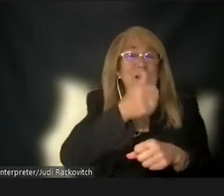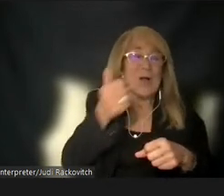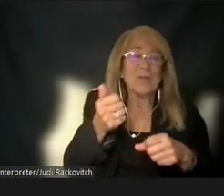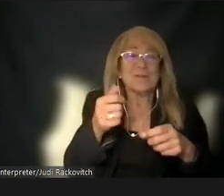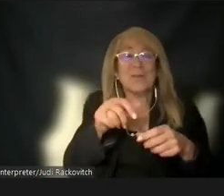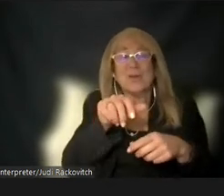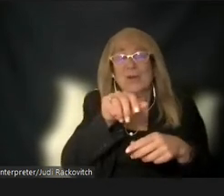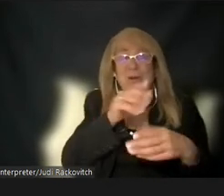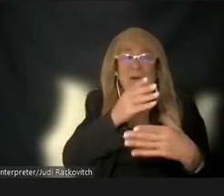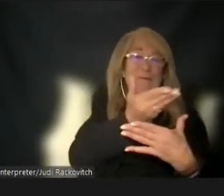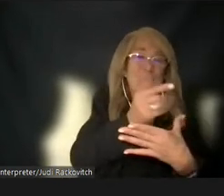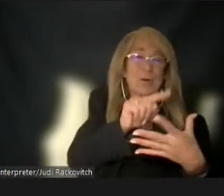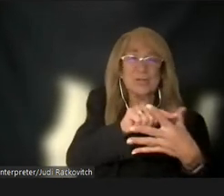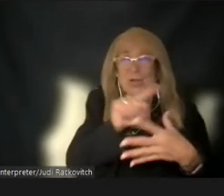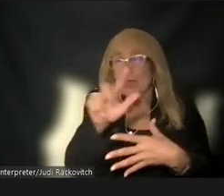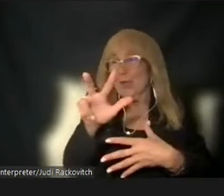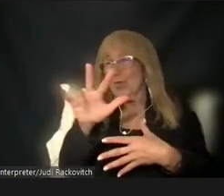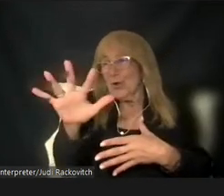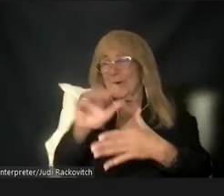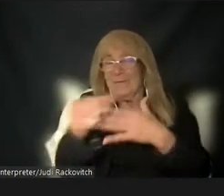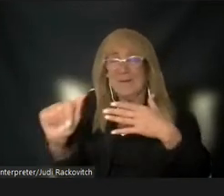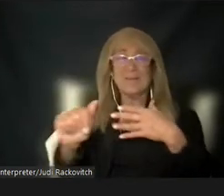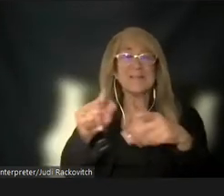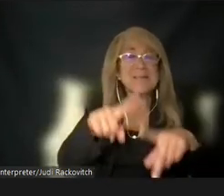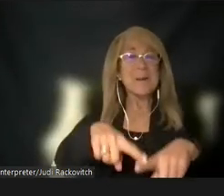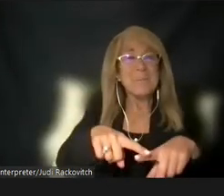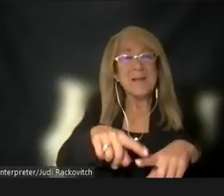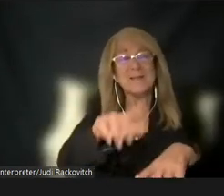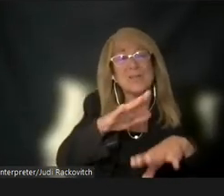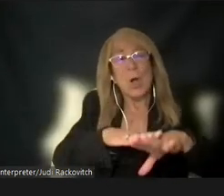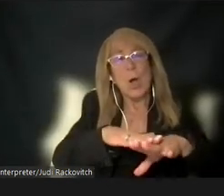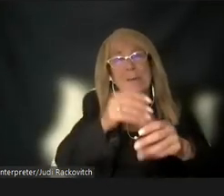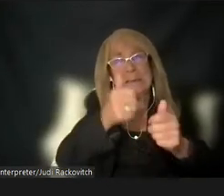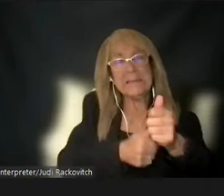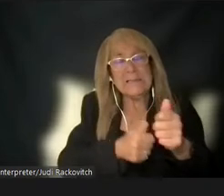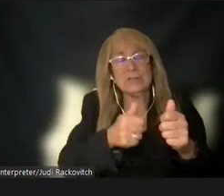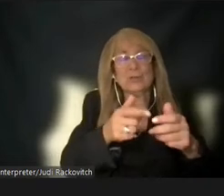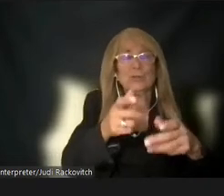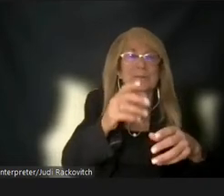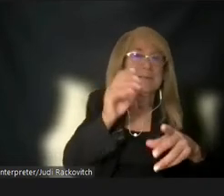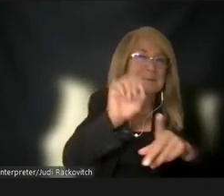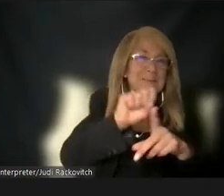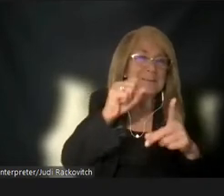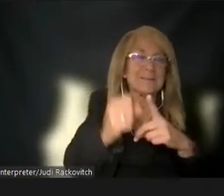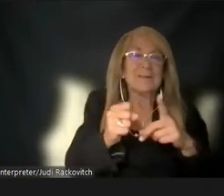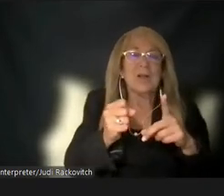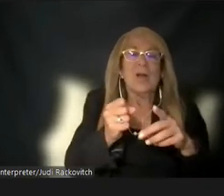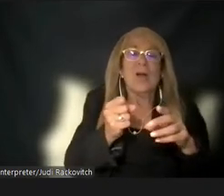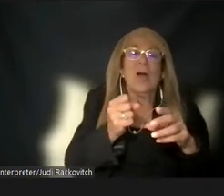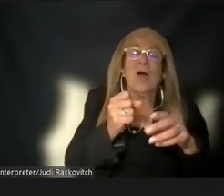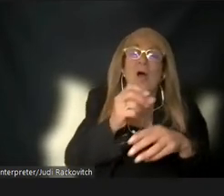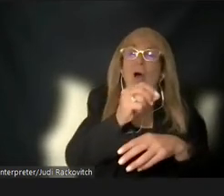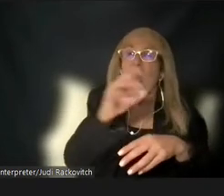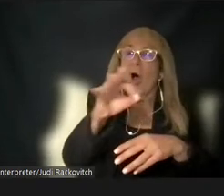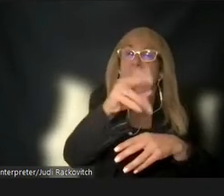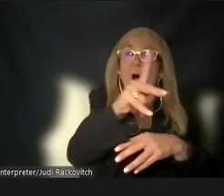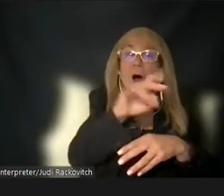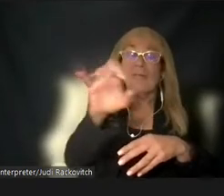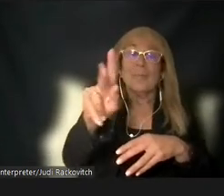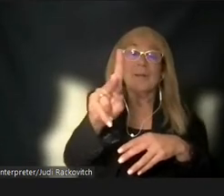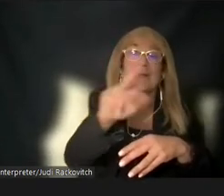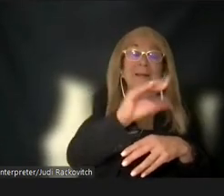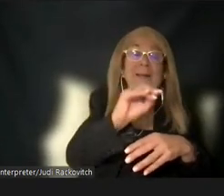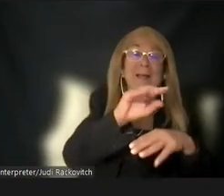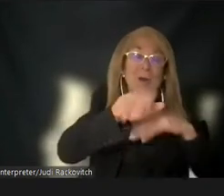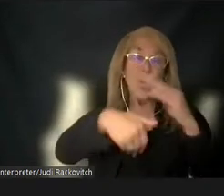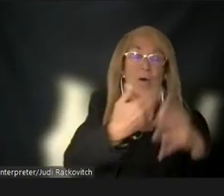for the peak period, again depending upon scenario. Off-peak and overnight toll ranges may be lower, and tolls for trucks